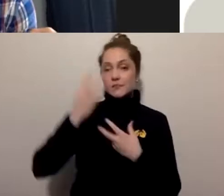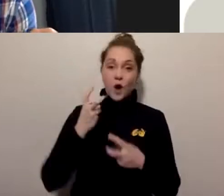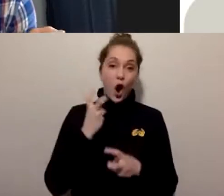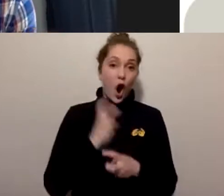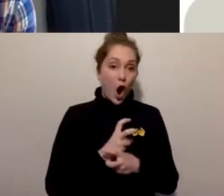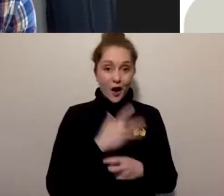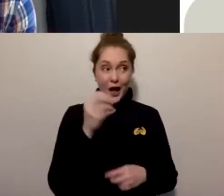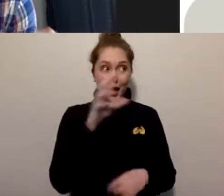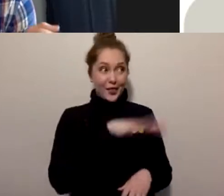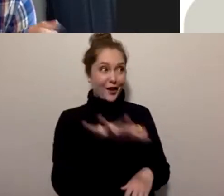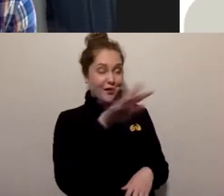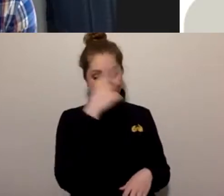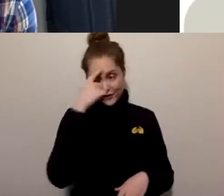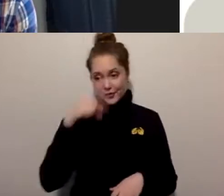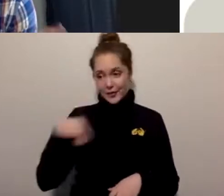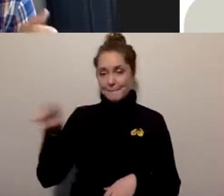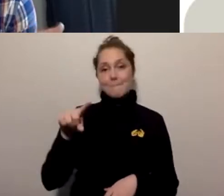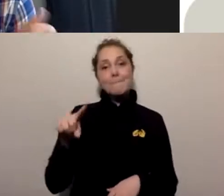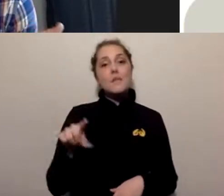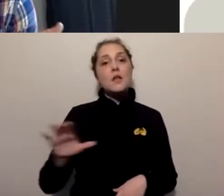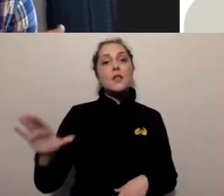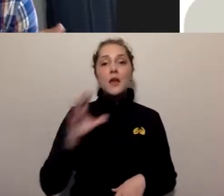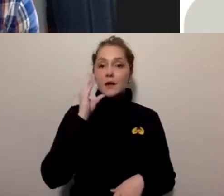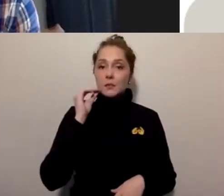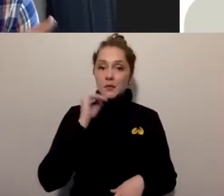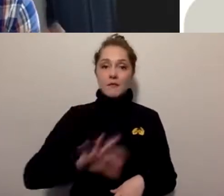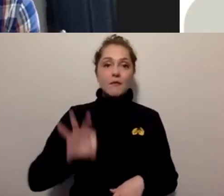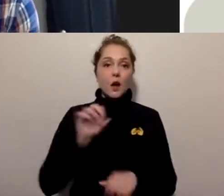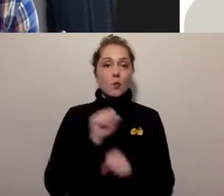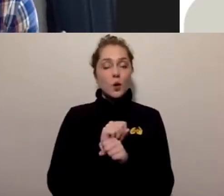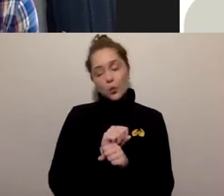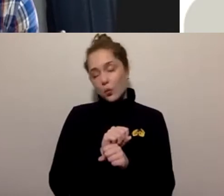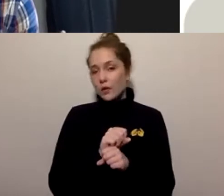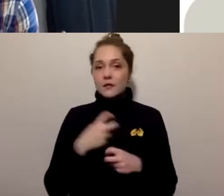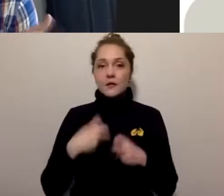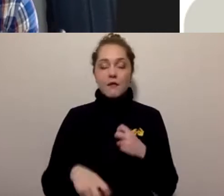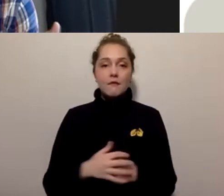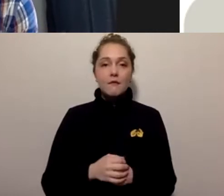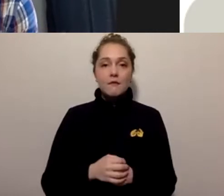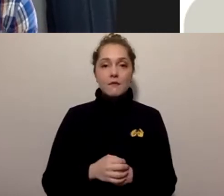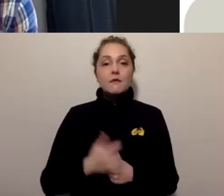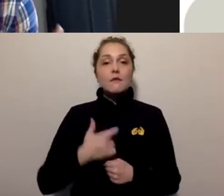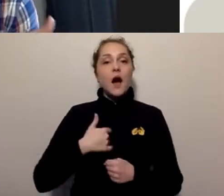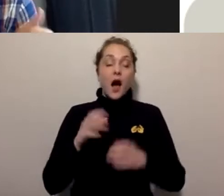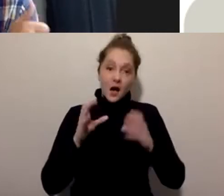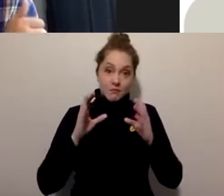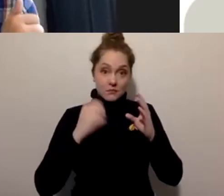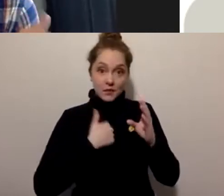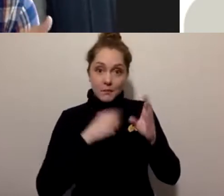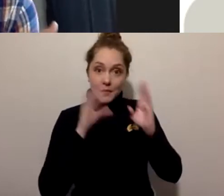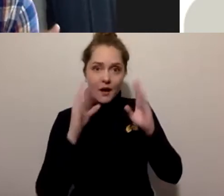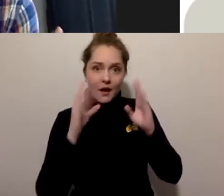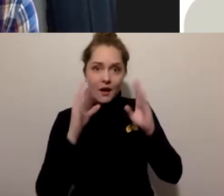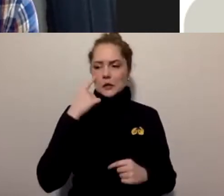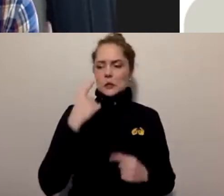there for them, that their experience gaining employment has been tough. And I'm listening to that, and I'm thinking, what